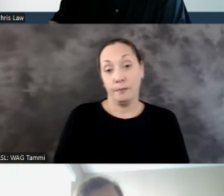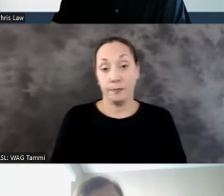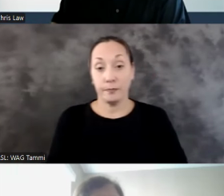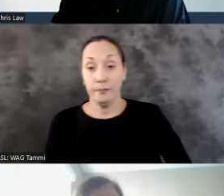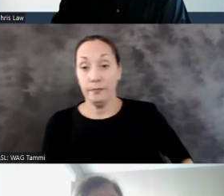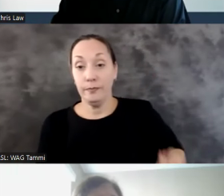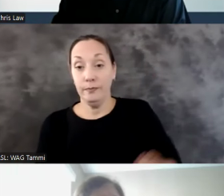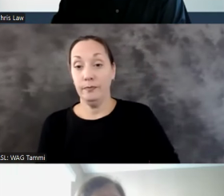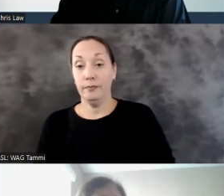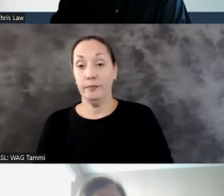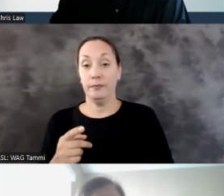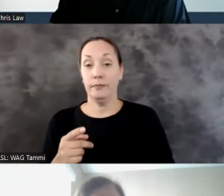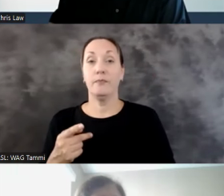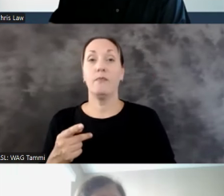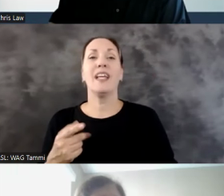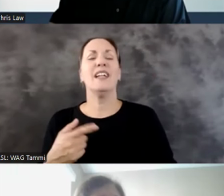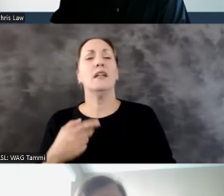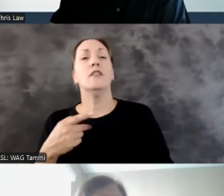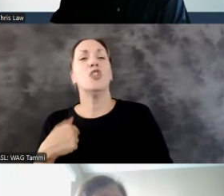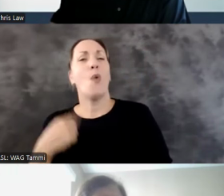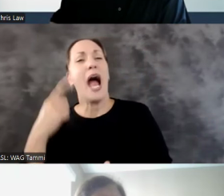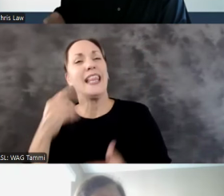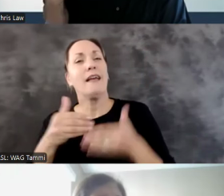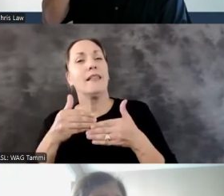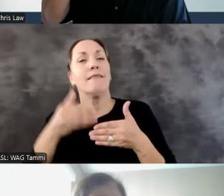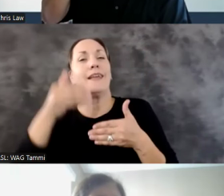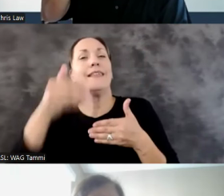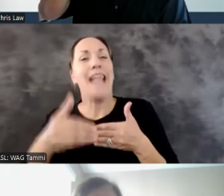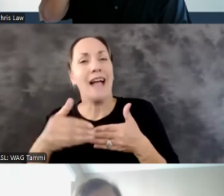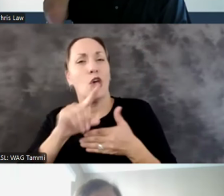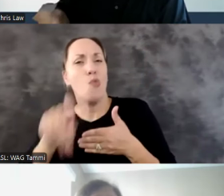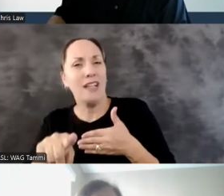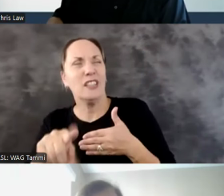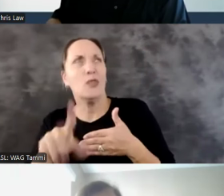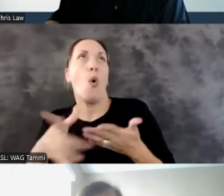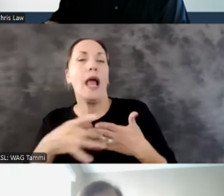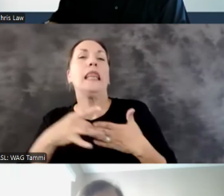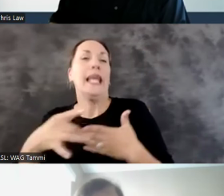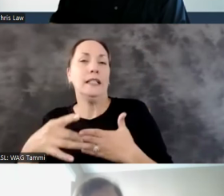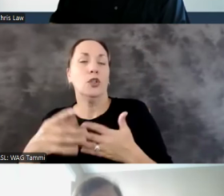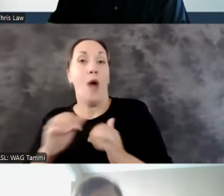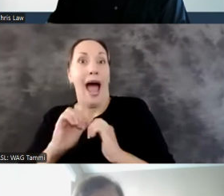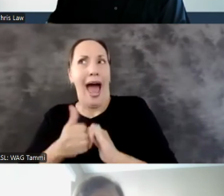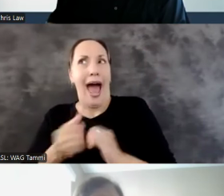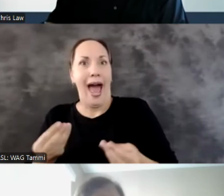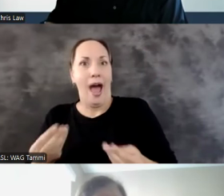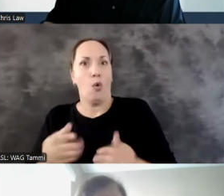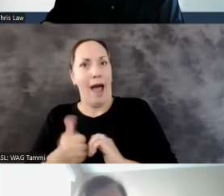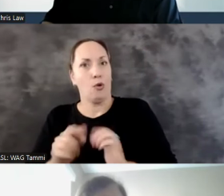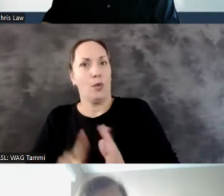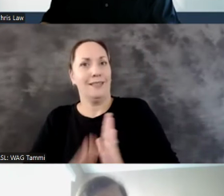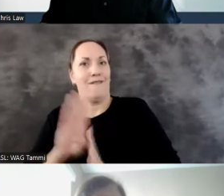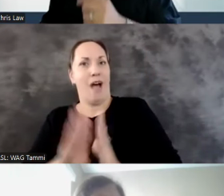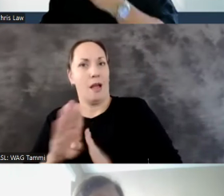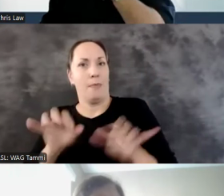Yep. So I think the next question or lead to, so how do we do this? How do we develop these standards, and